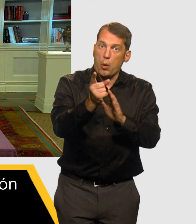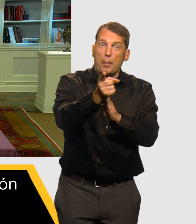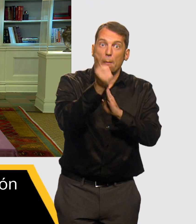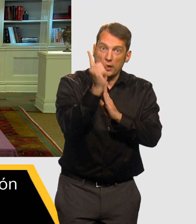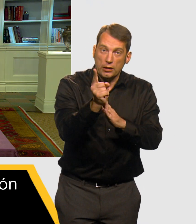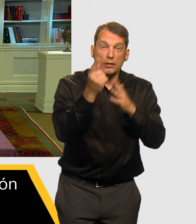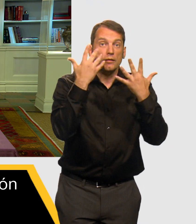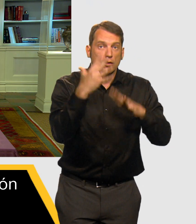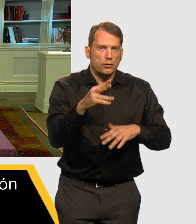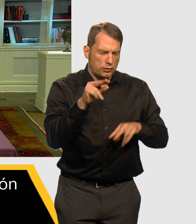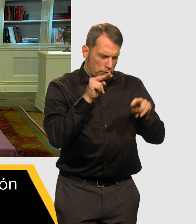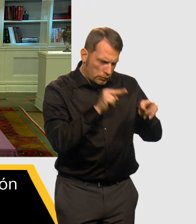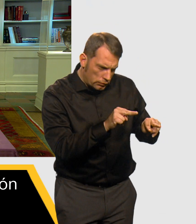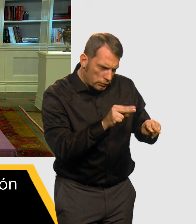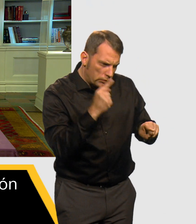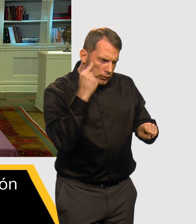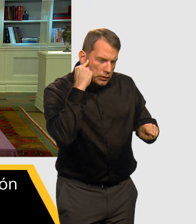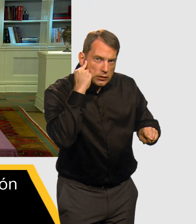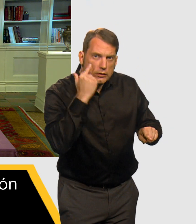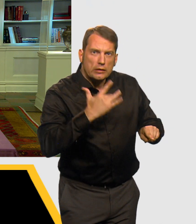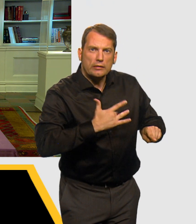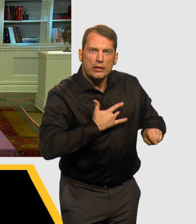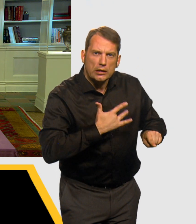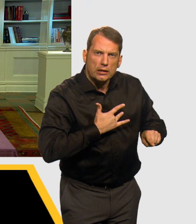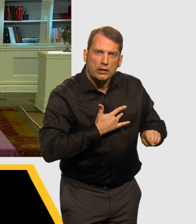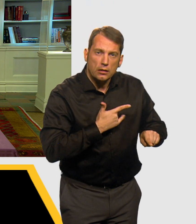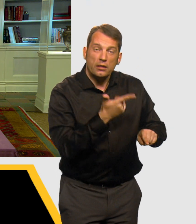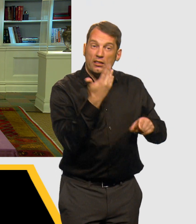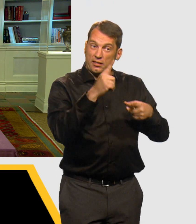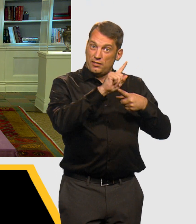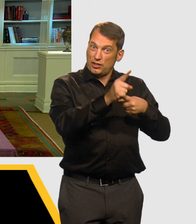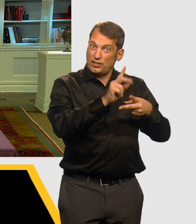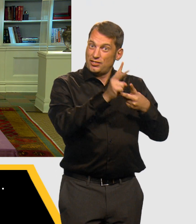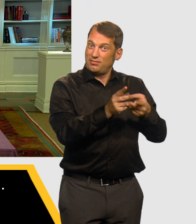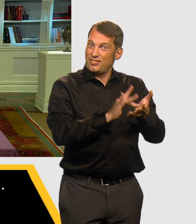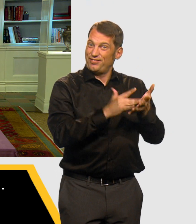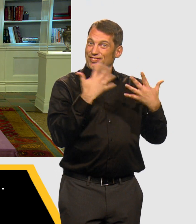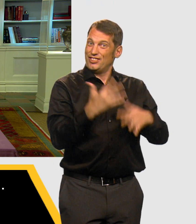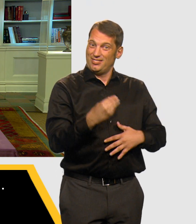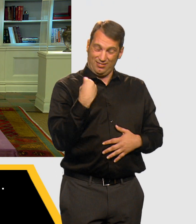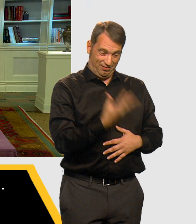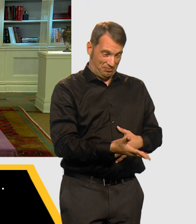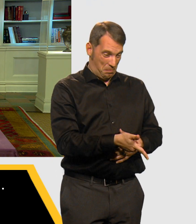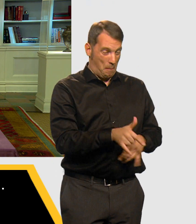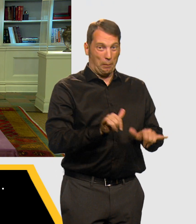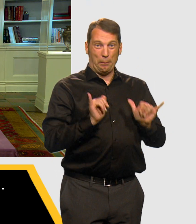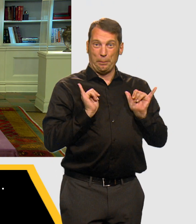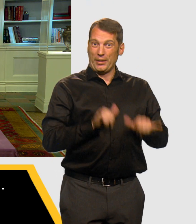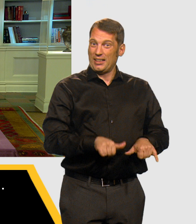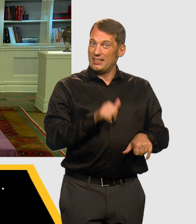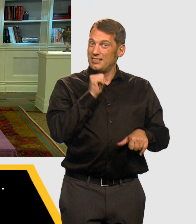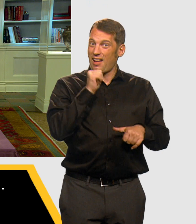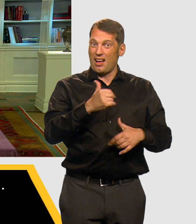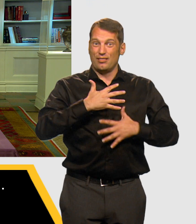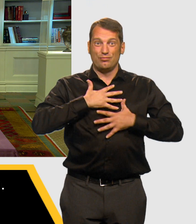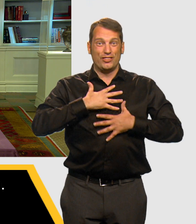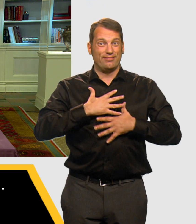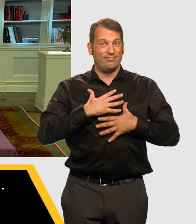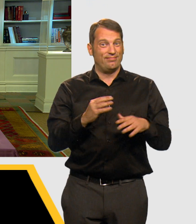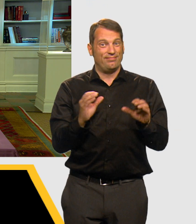naloxone and begin rescue breathing again. Repeat for 1 minute, look, listen,